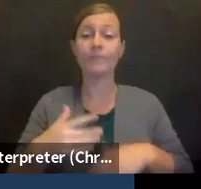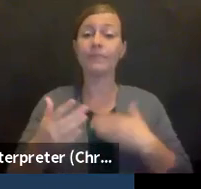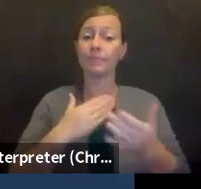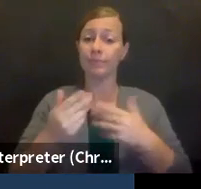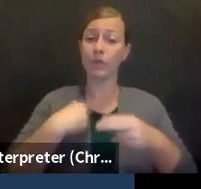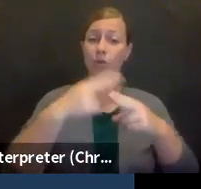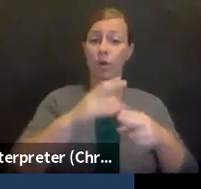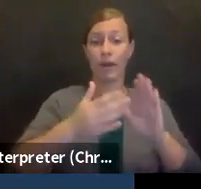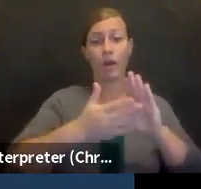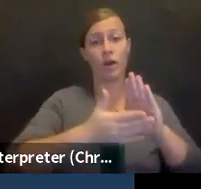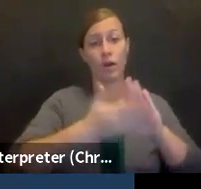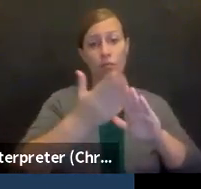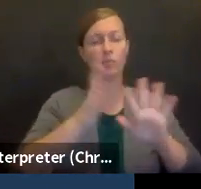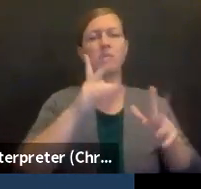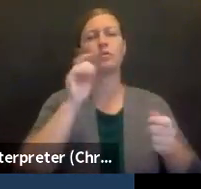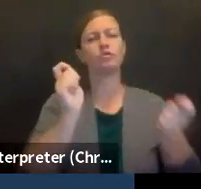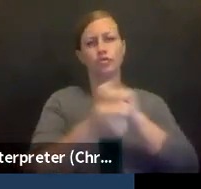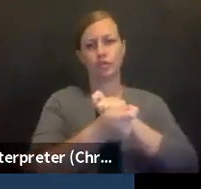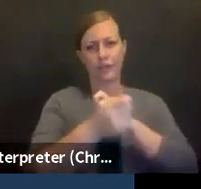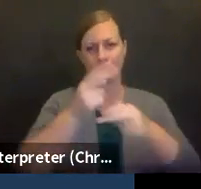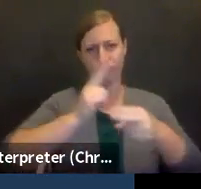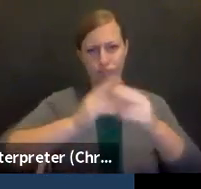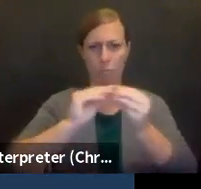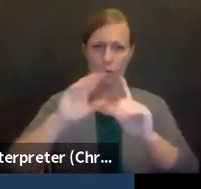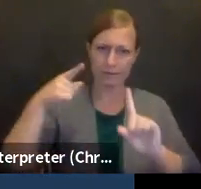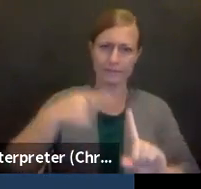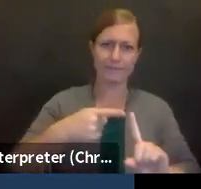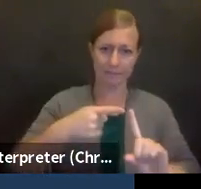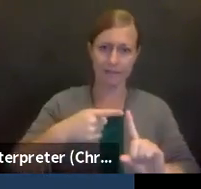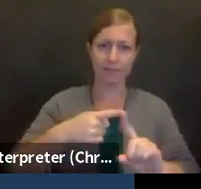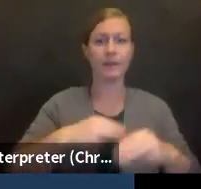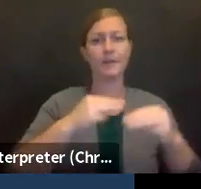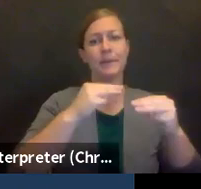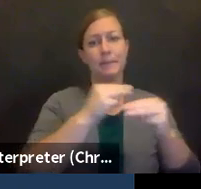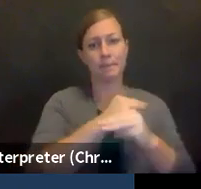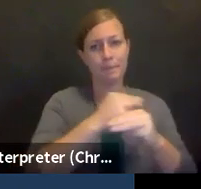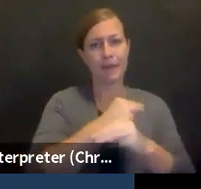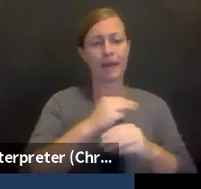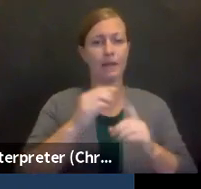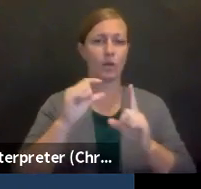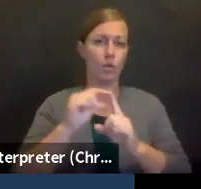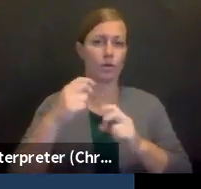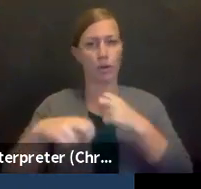operations, I could change this to be more specific. So math word problem.